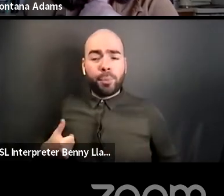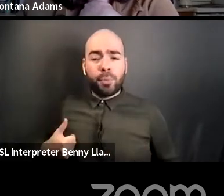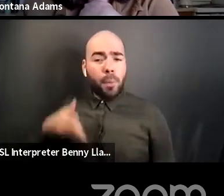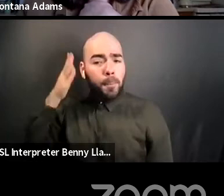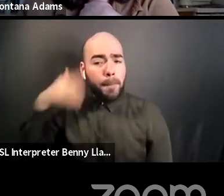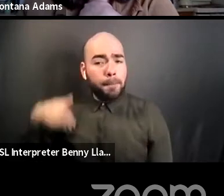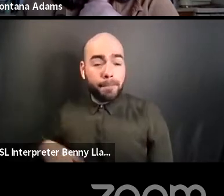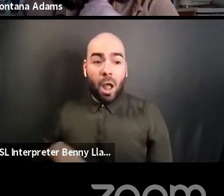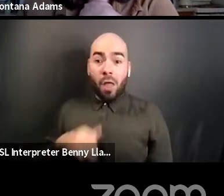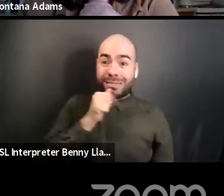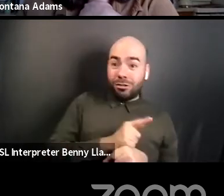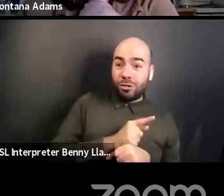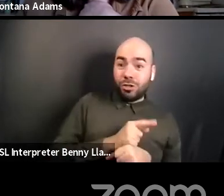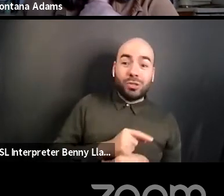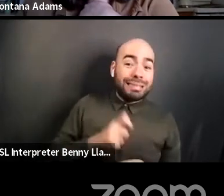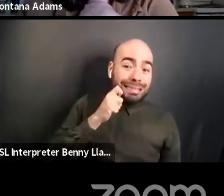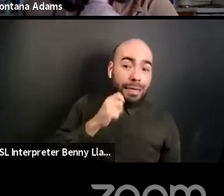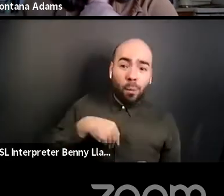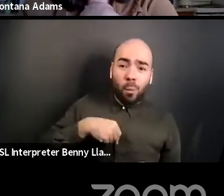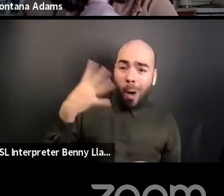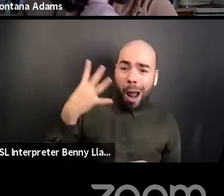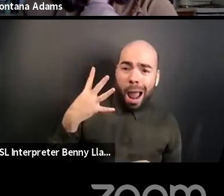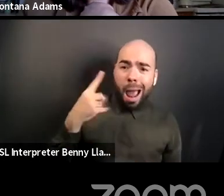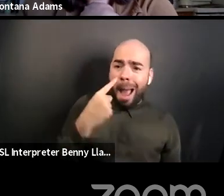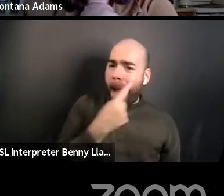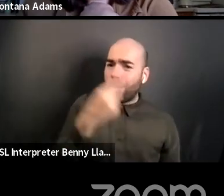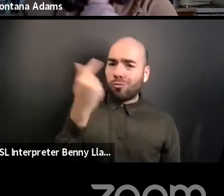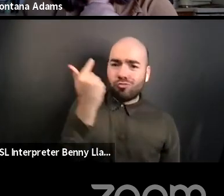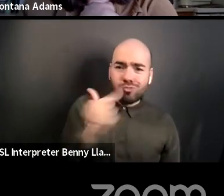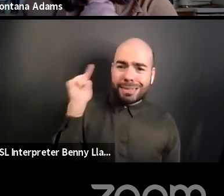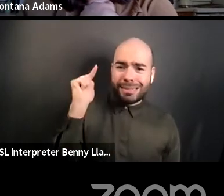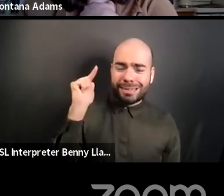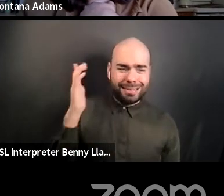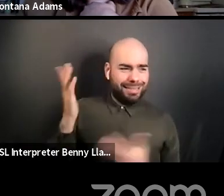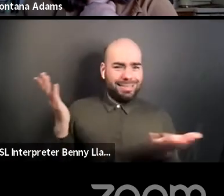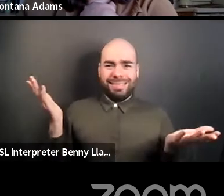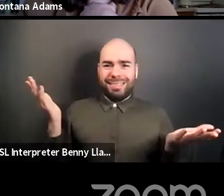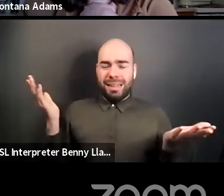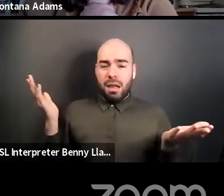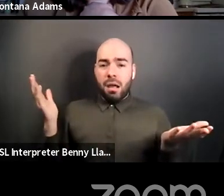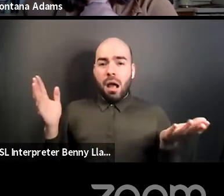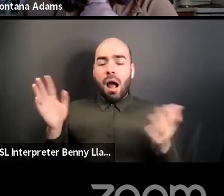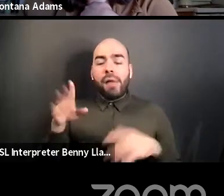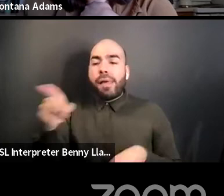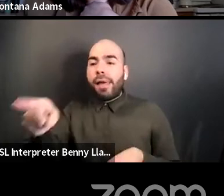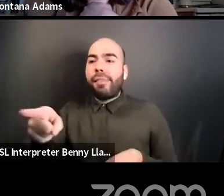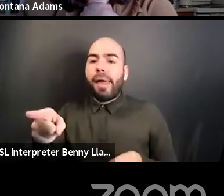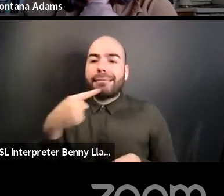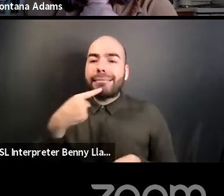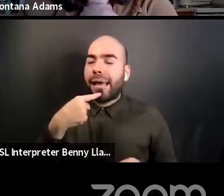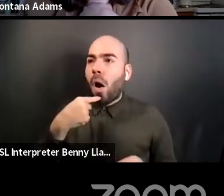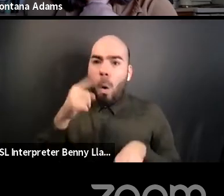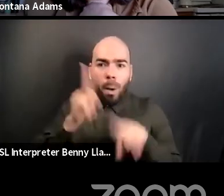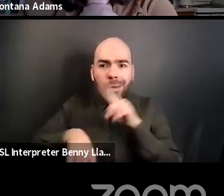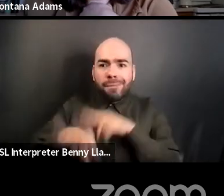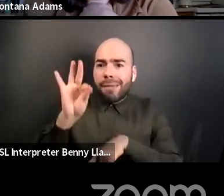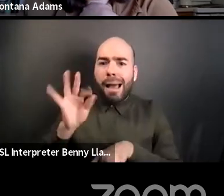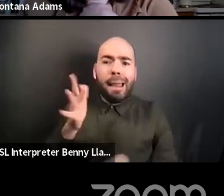skin with green eyes. And then they also had the excuse, oh, we couldn't find any lighter skin, green eyed,